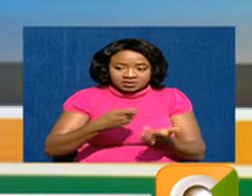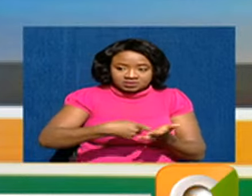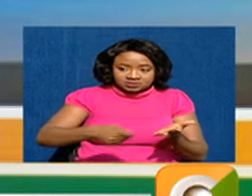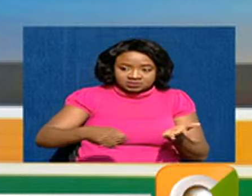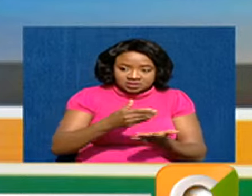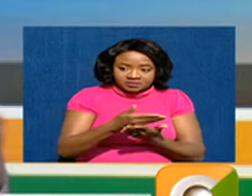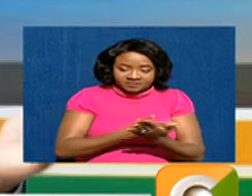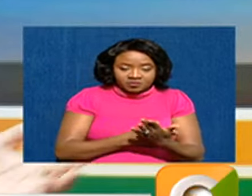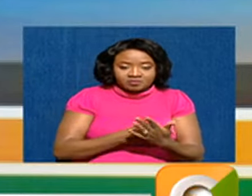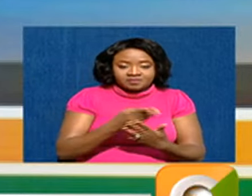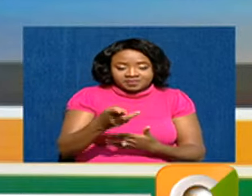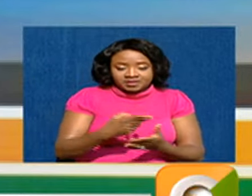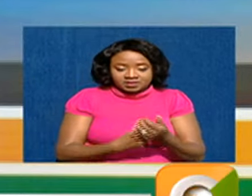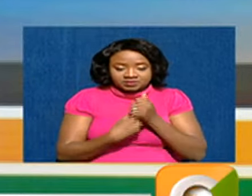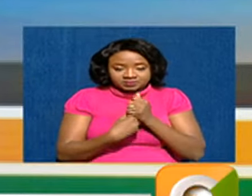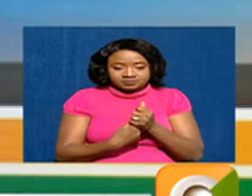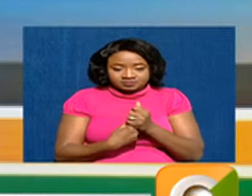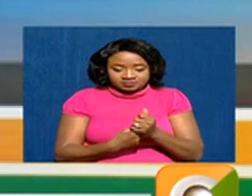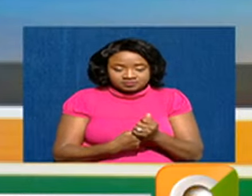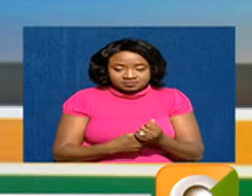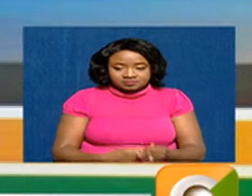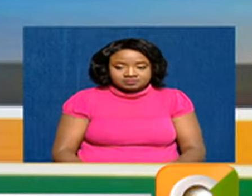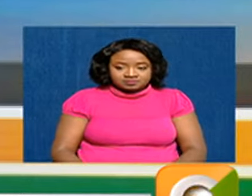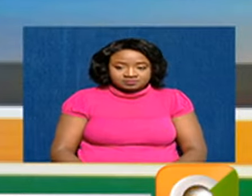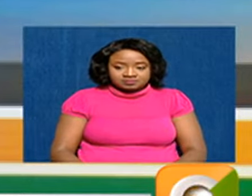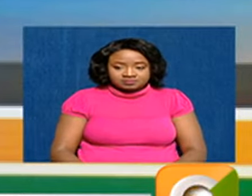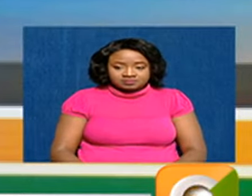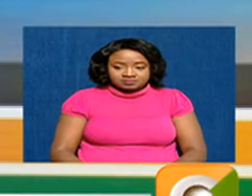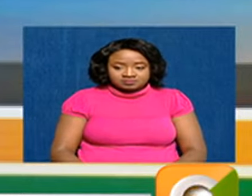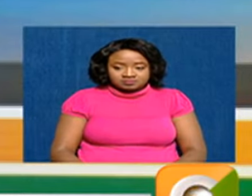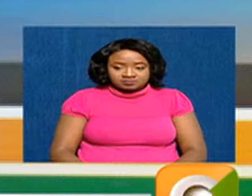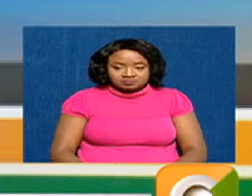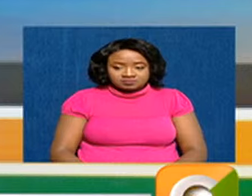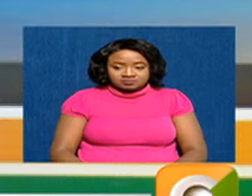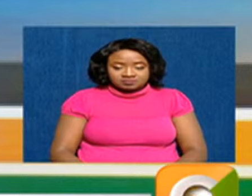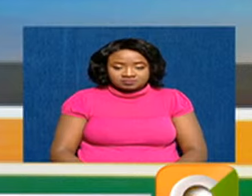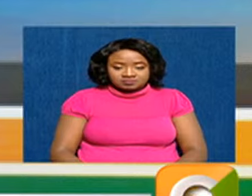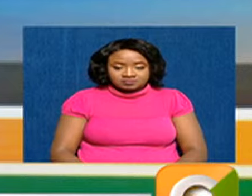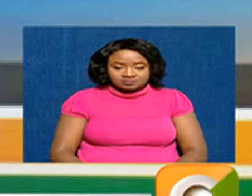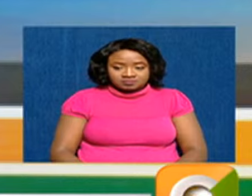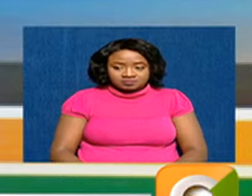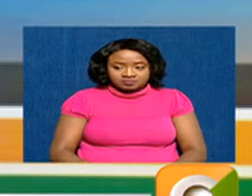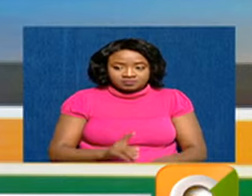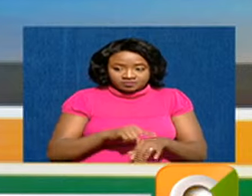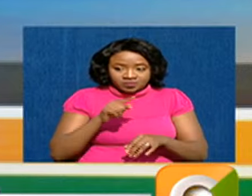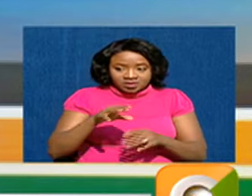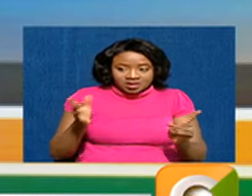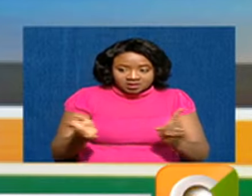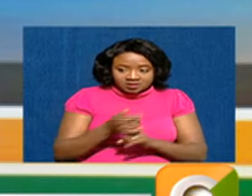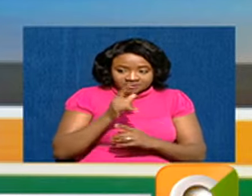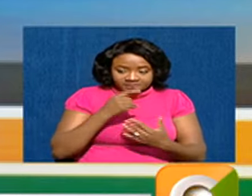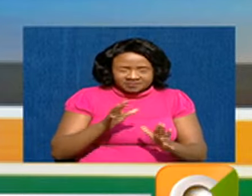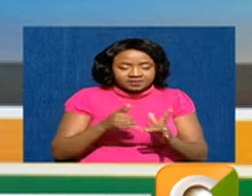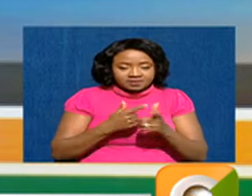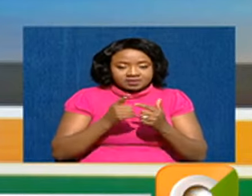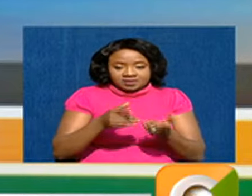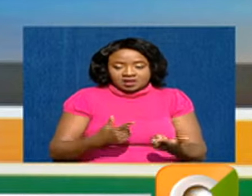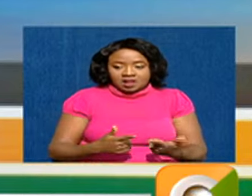are doing with some other two other financial institutions. Okay. So once that happens, that's when you'd be